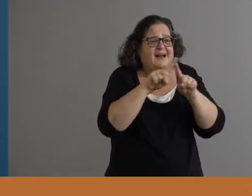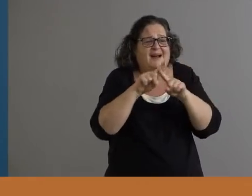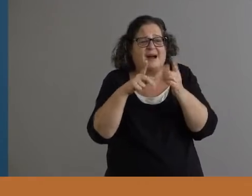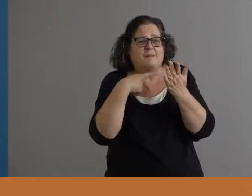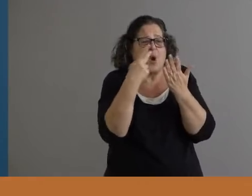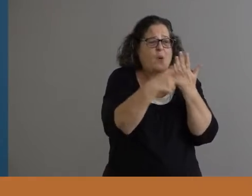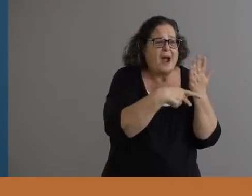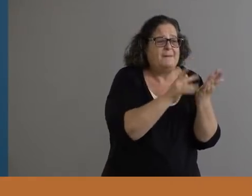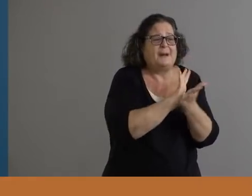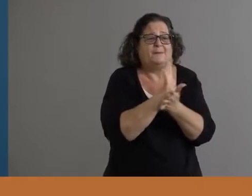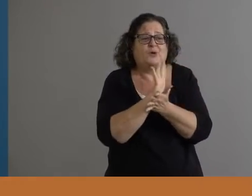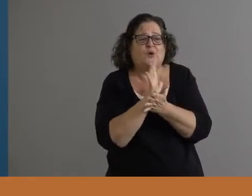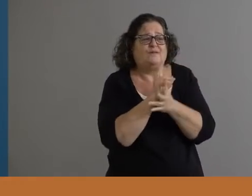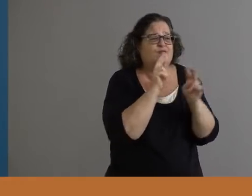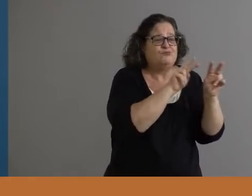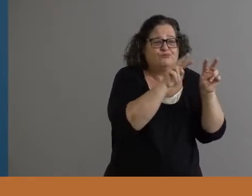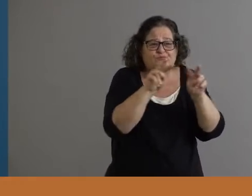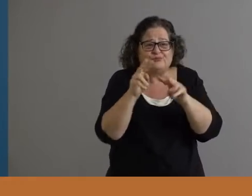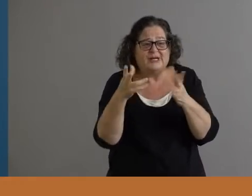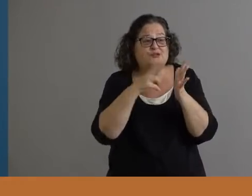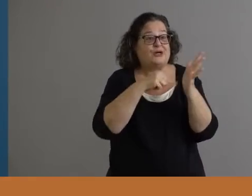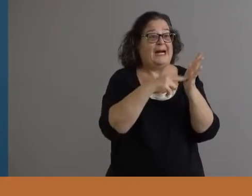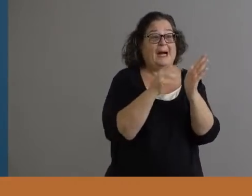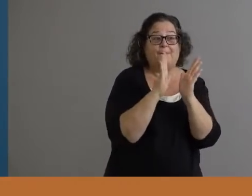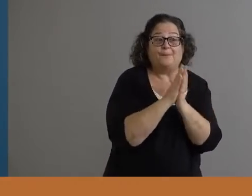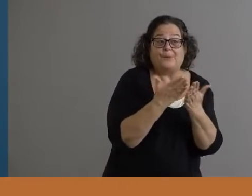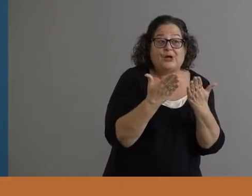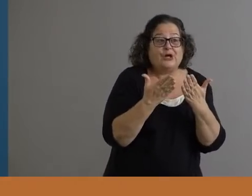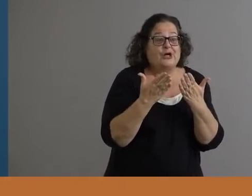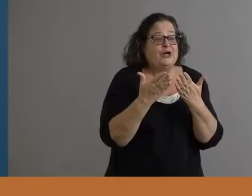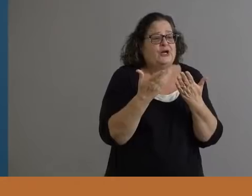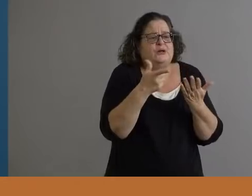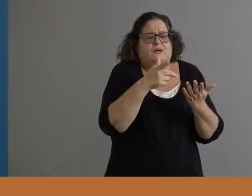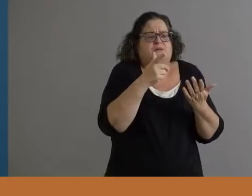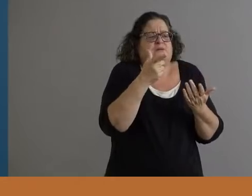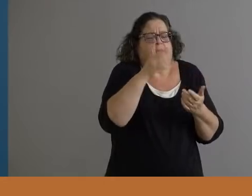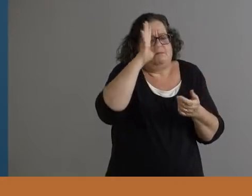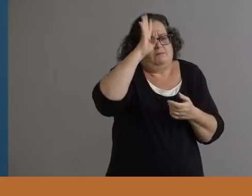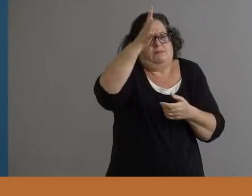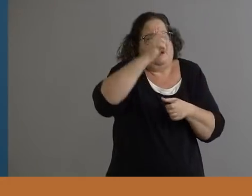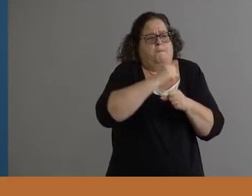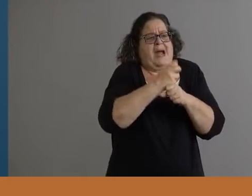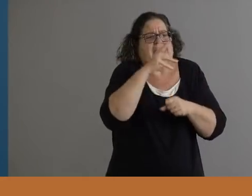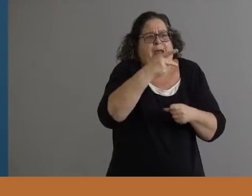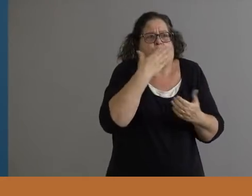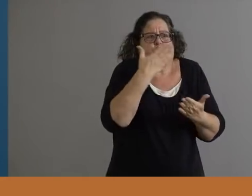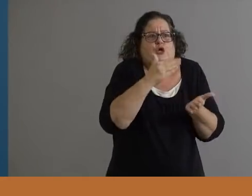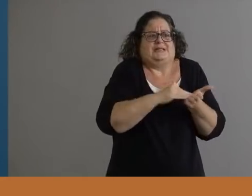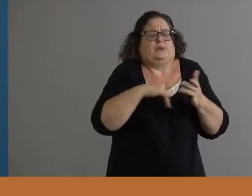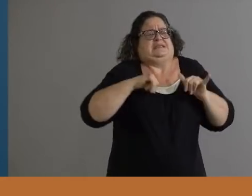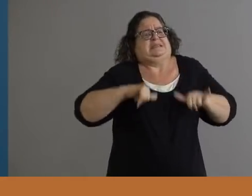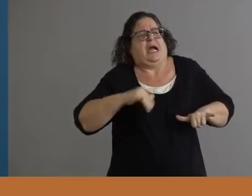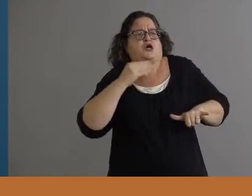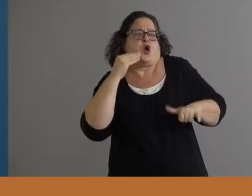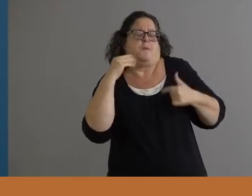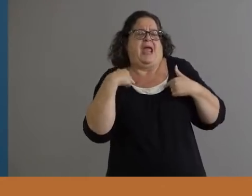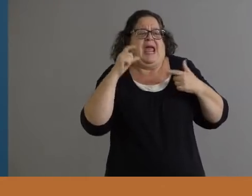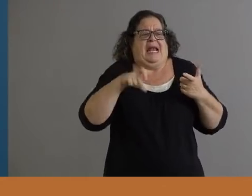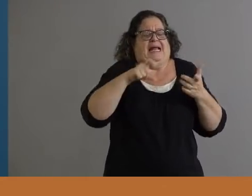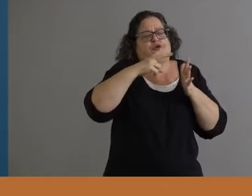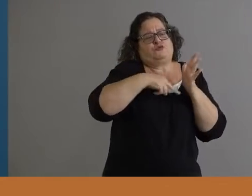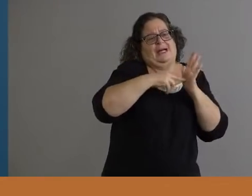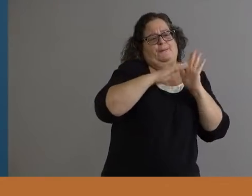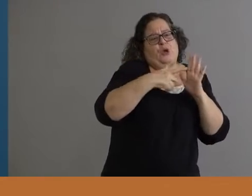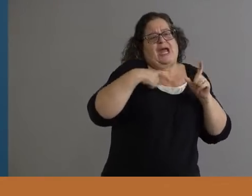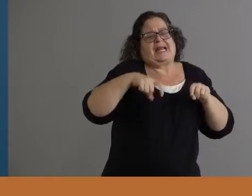habit again. But any excuse you can find to stay home will benefit the state of Arizona, will help